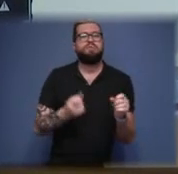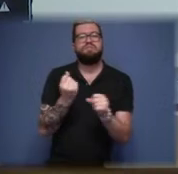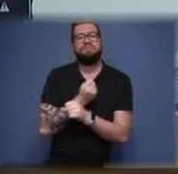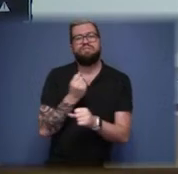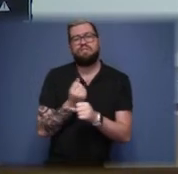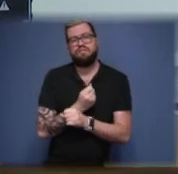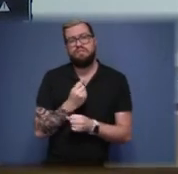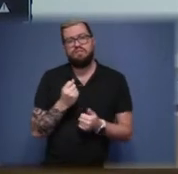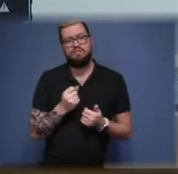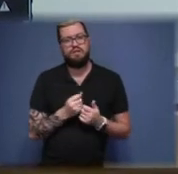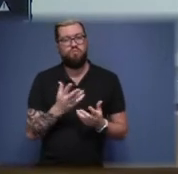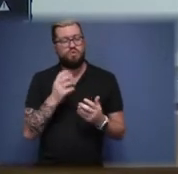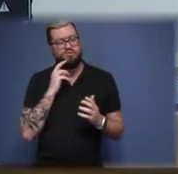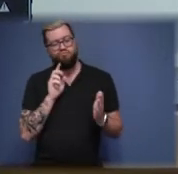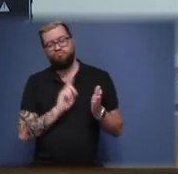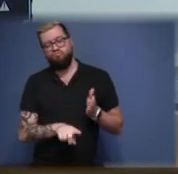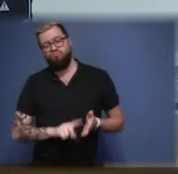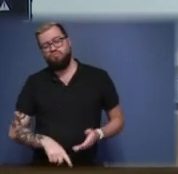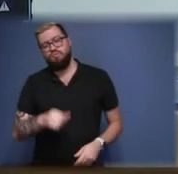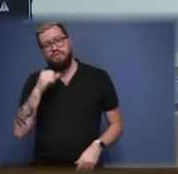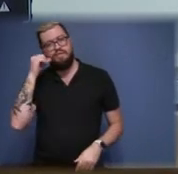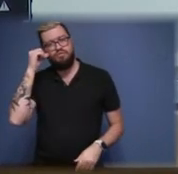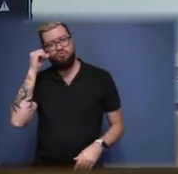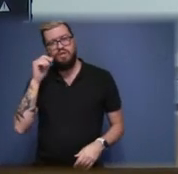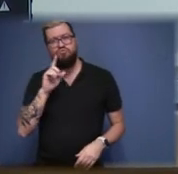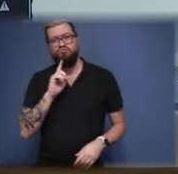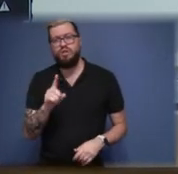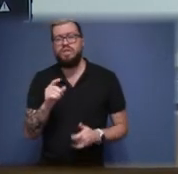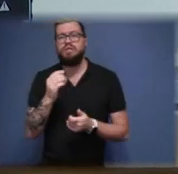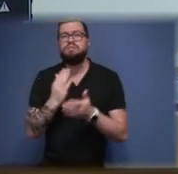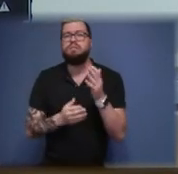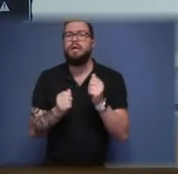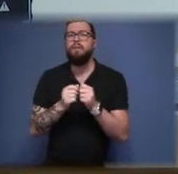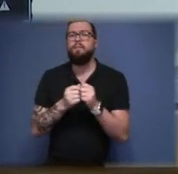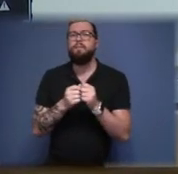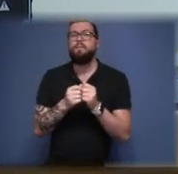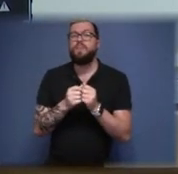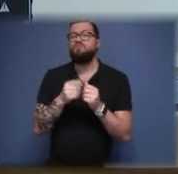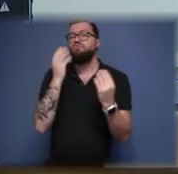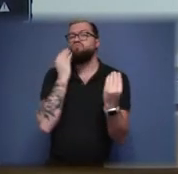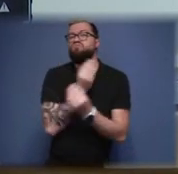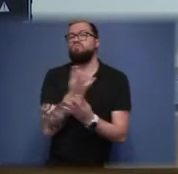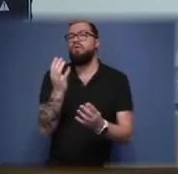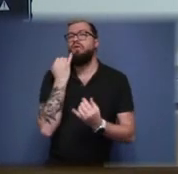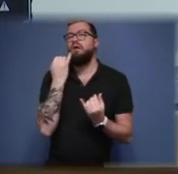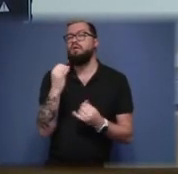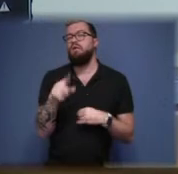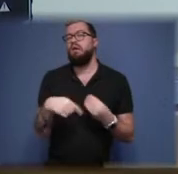I was looking up just yesterday, actually, just to give an idea about,